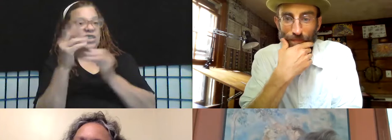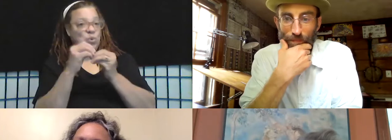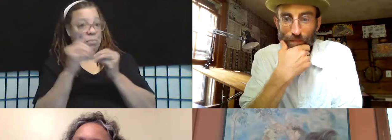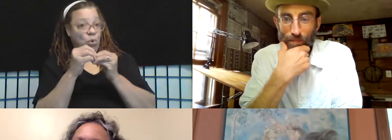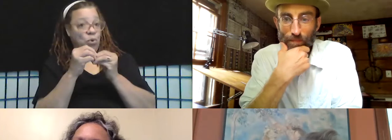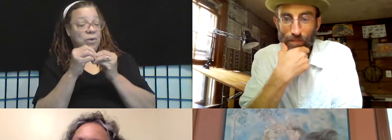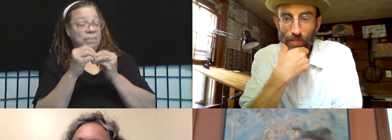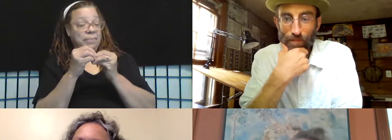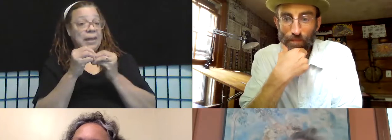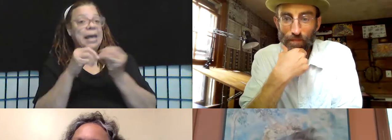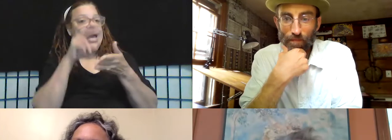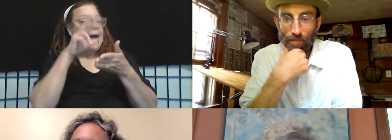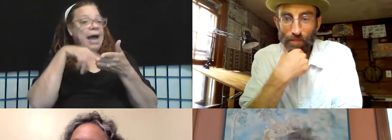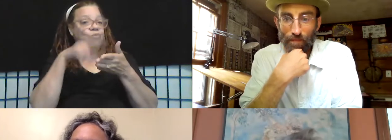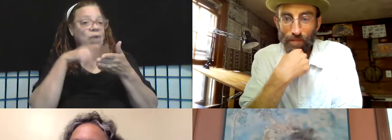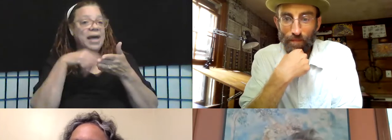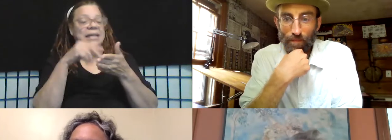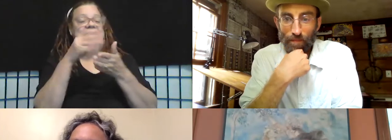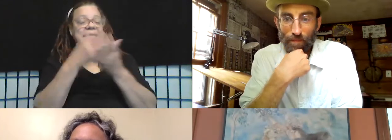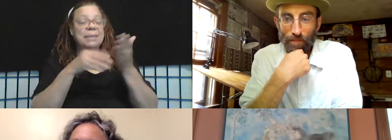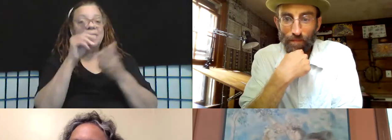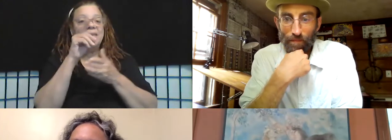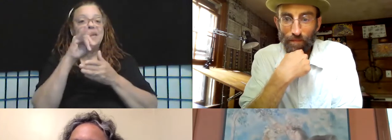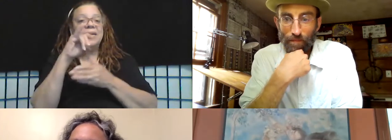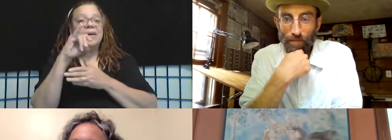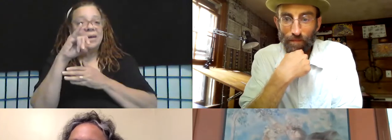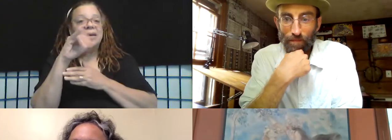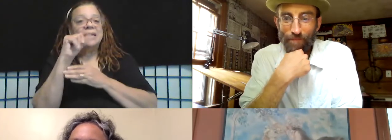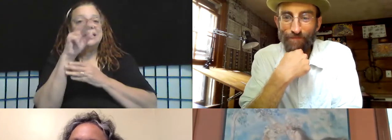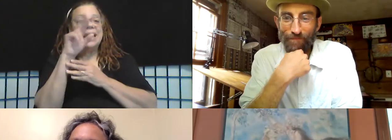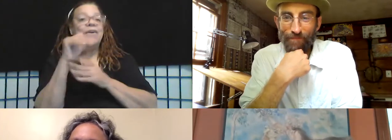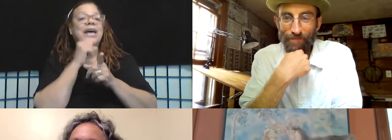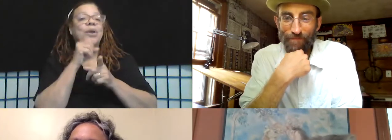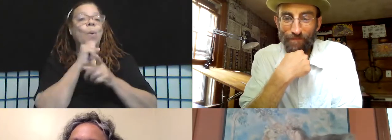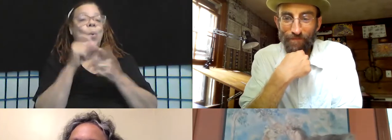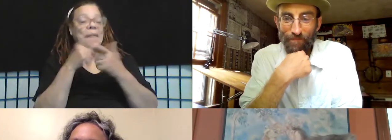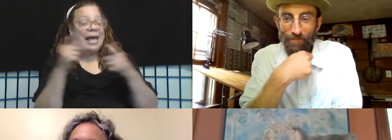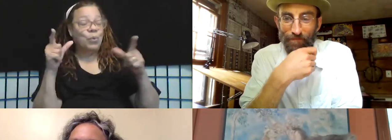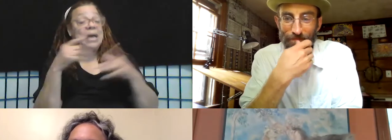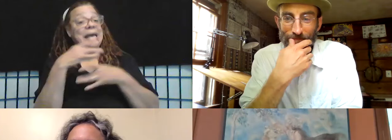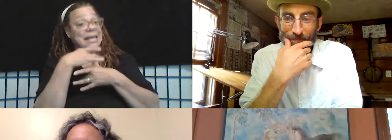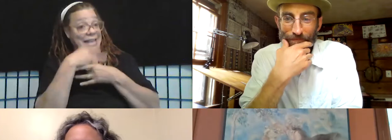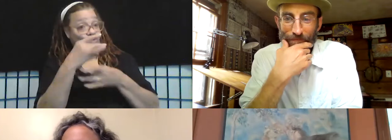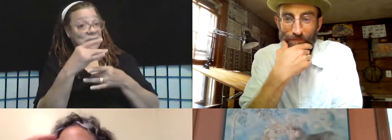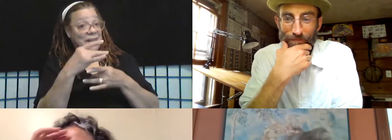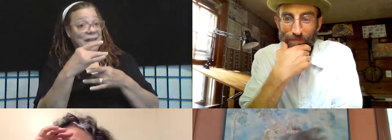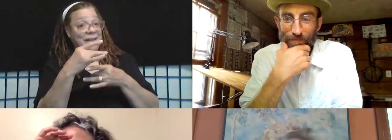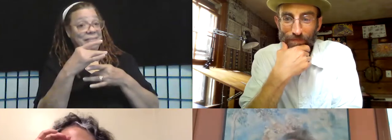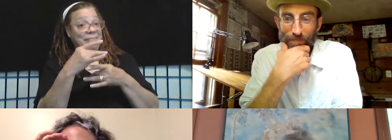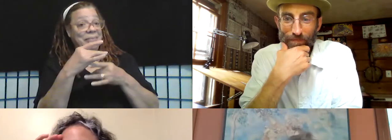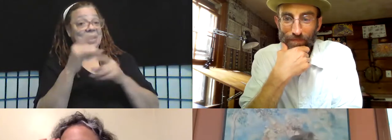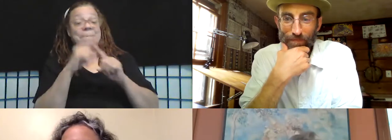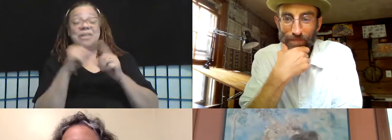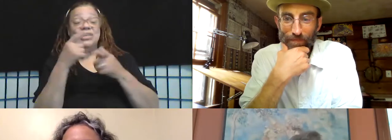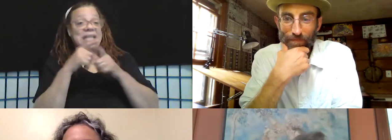read bits of diaries and stuff in old style language, and it's kind of interesting for a while, but just the